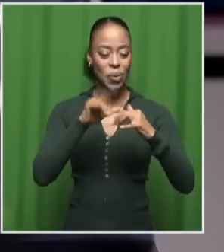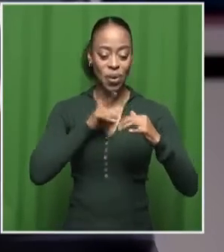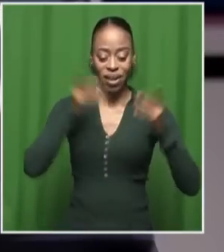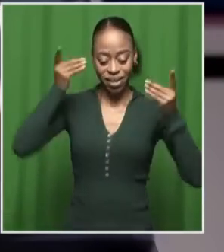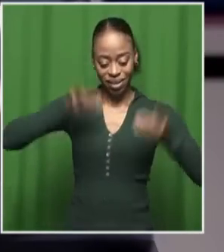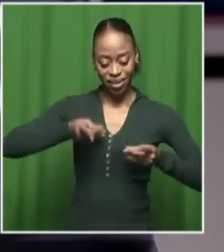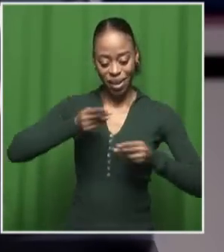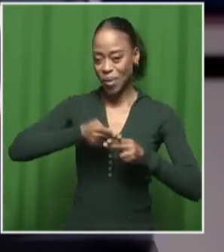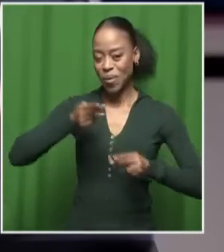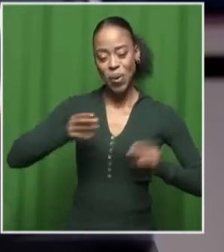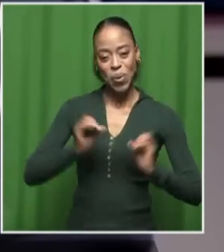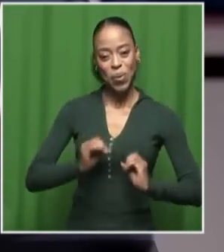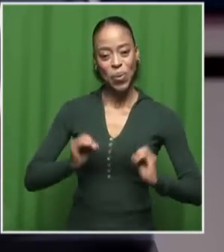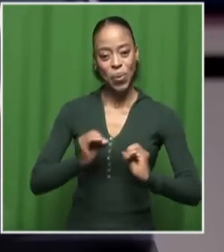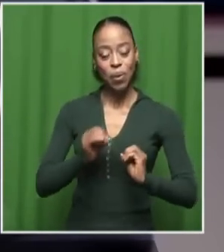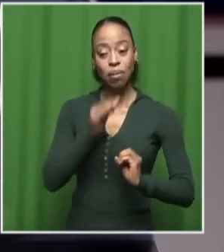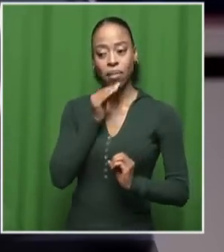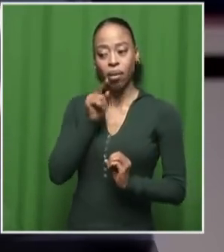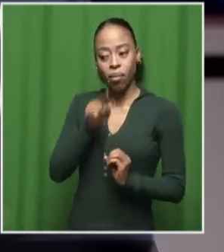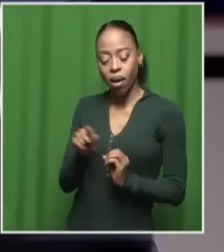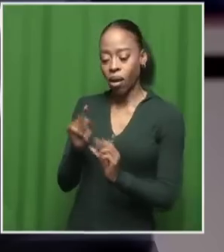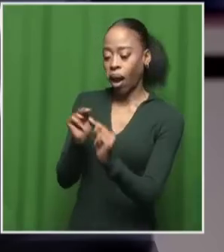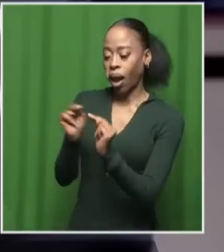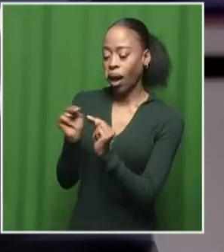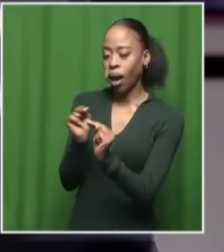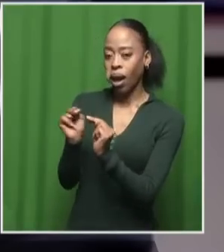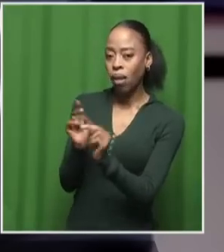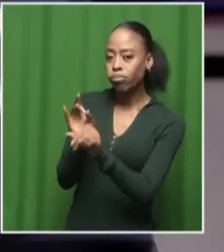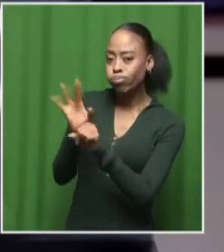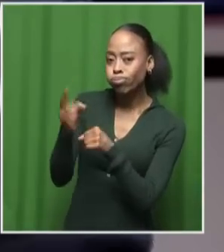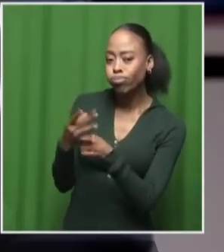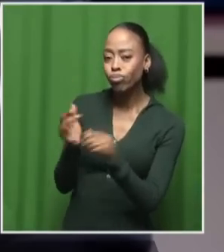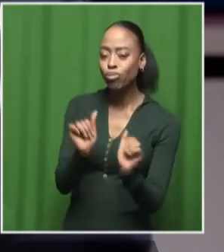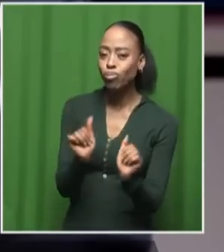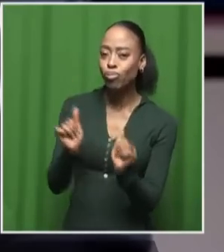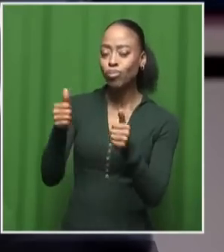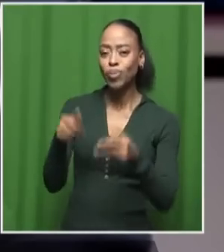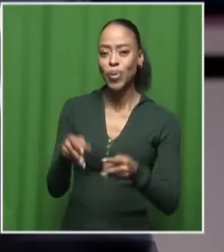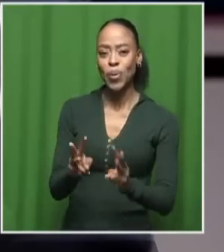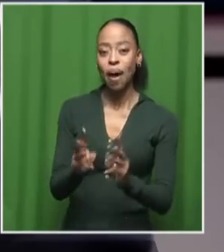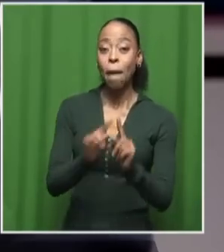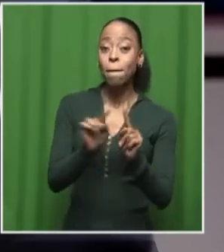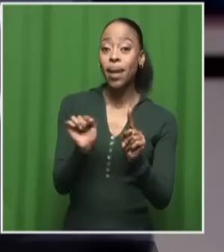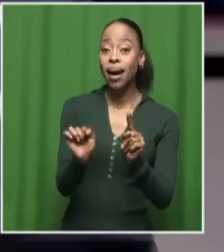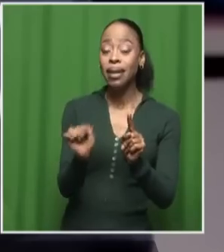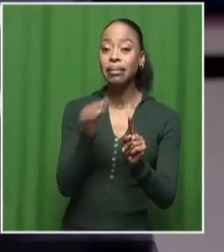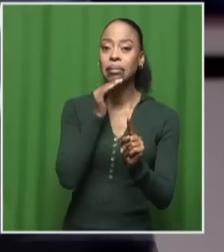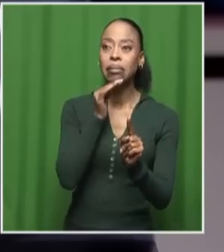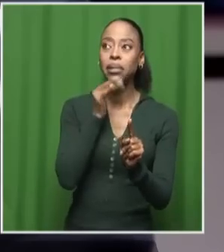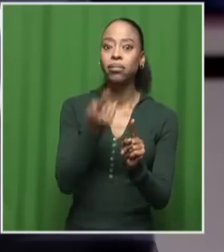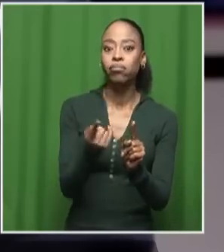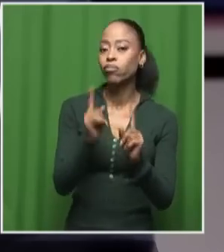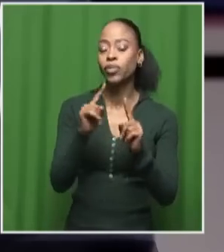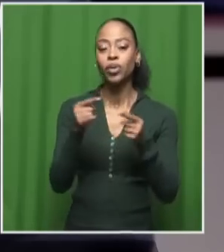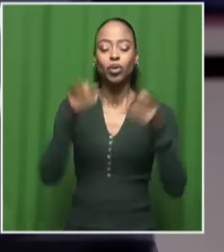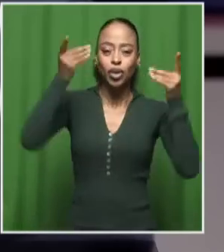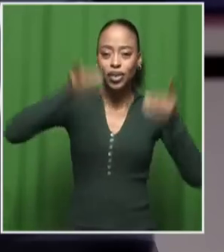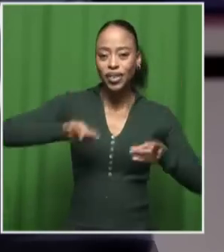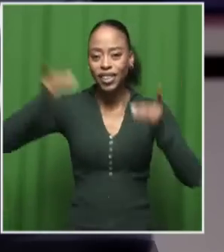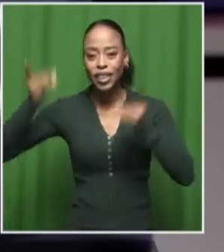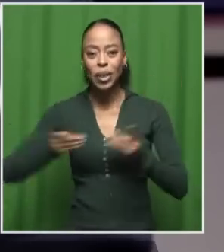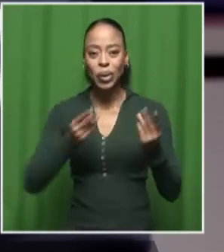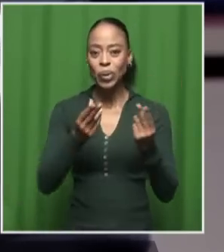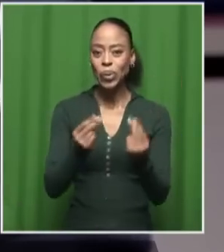disposal is to negotiate and engage in a sufficient consensus, but it does not apply in terms of decision